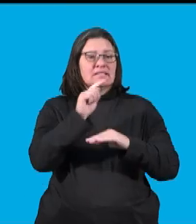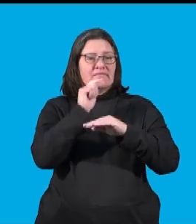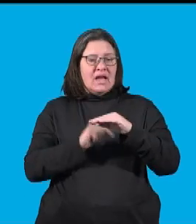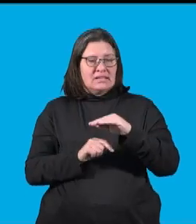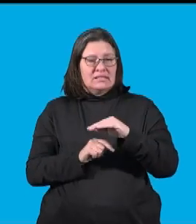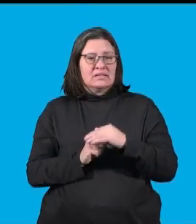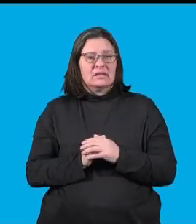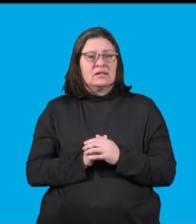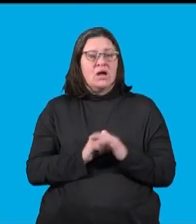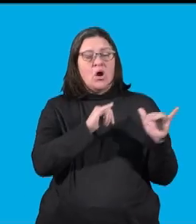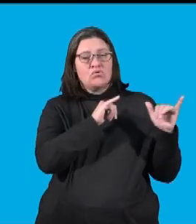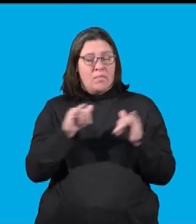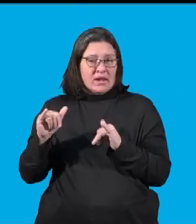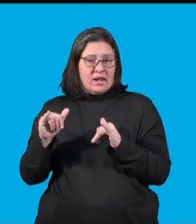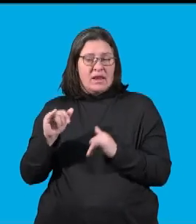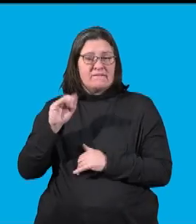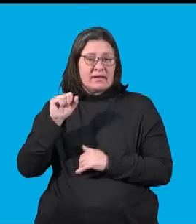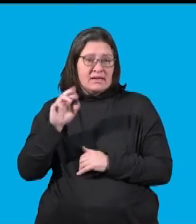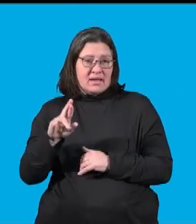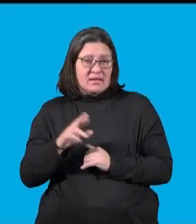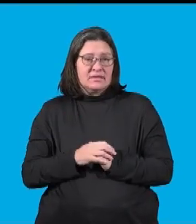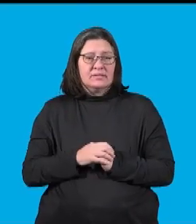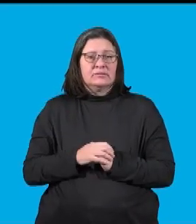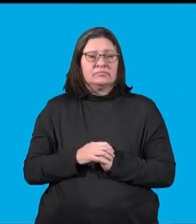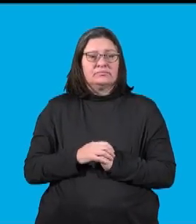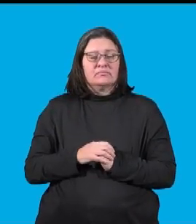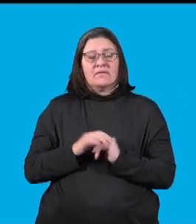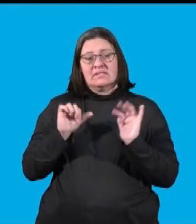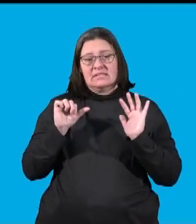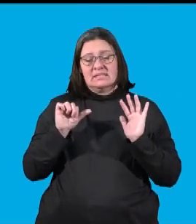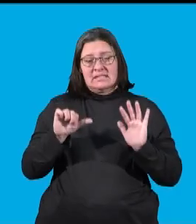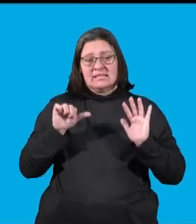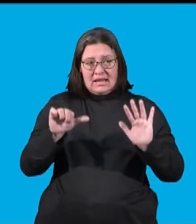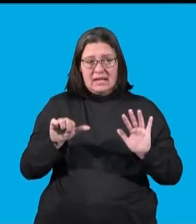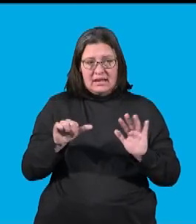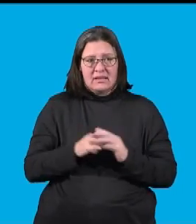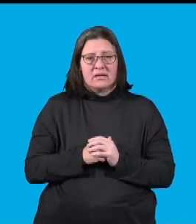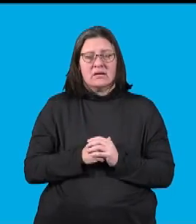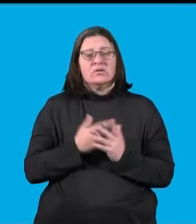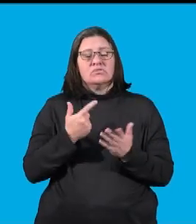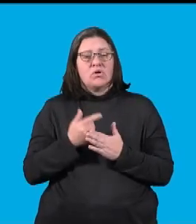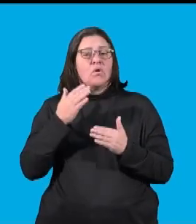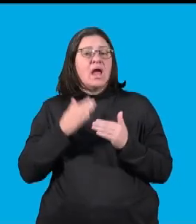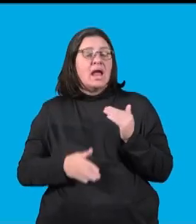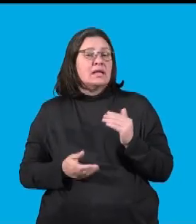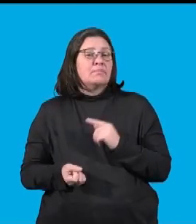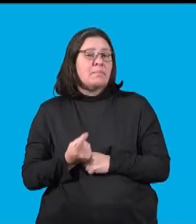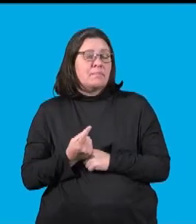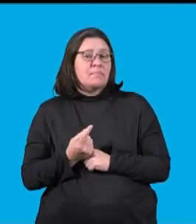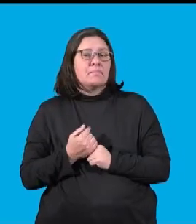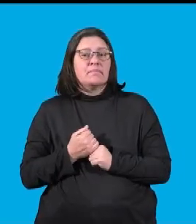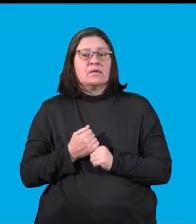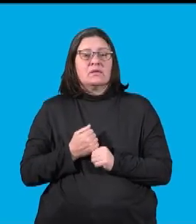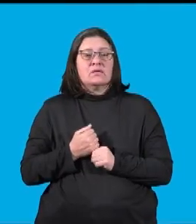is divide through by my common factor, by a common factor of 16. So we end up